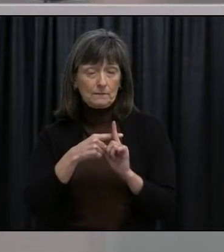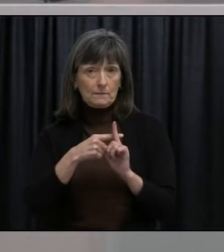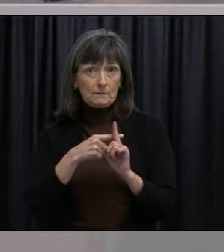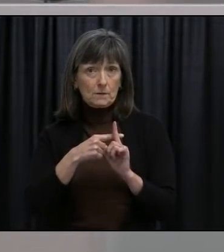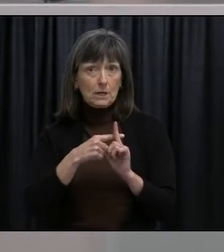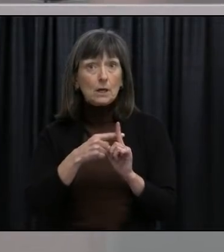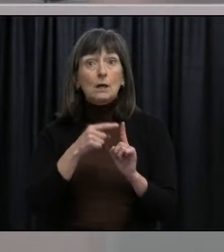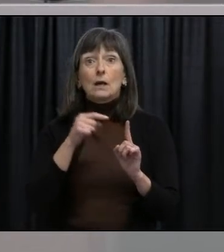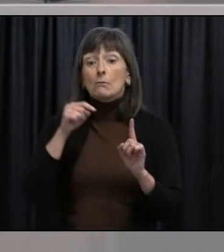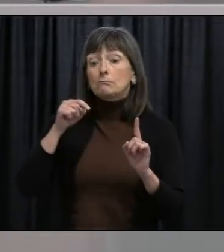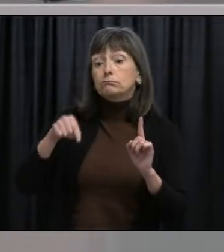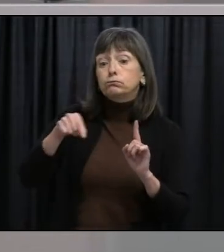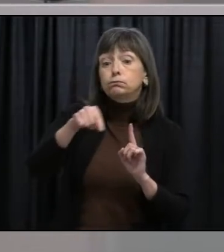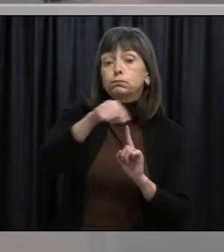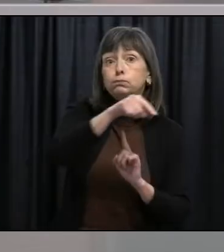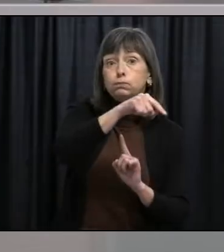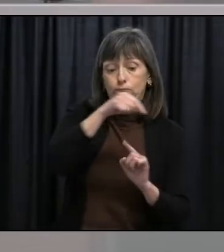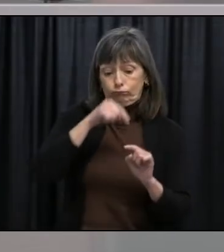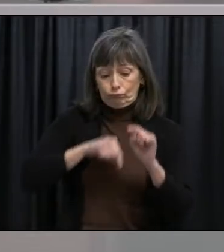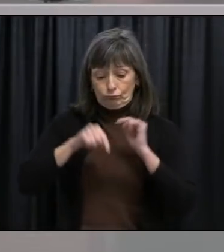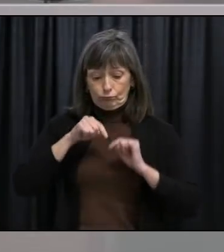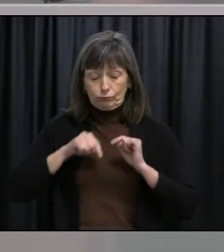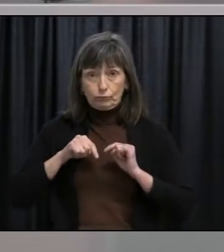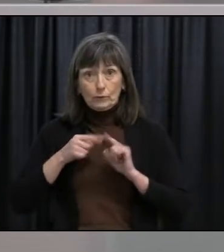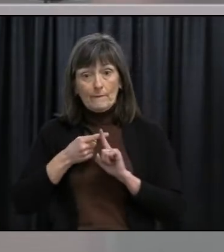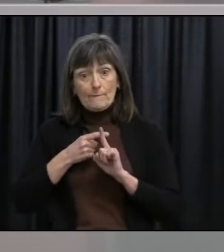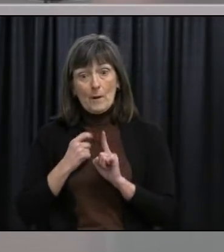to known cases?